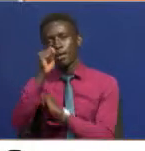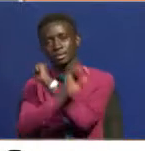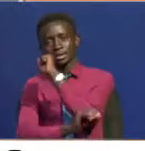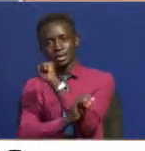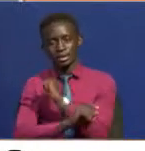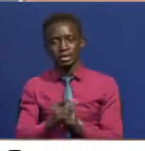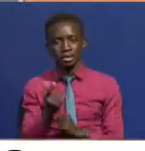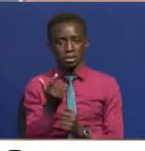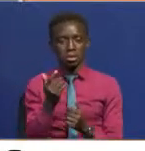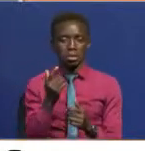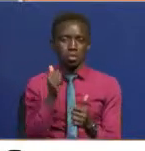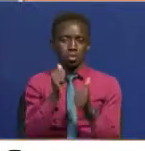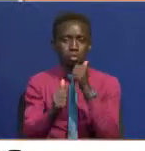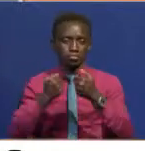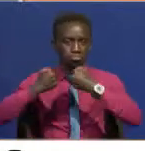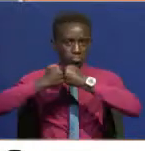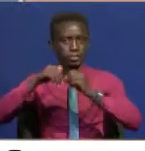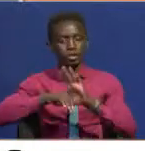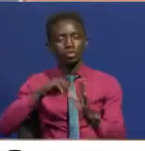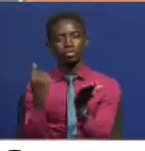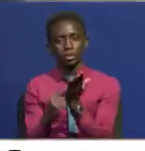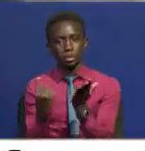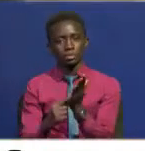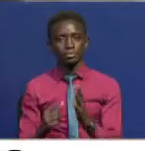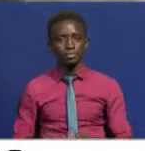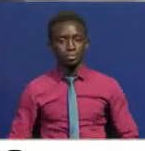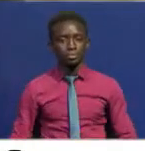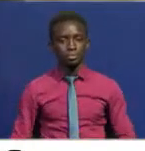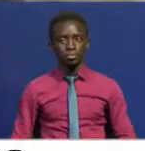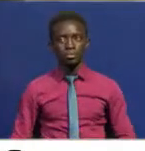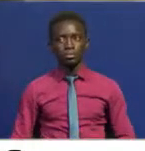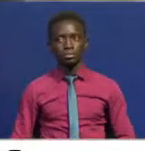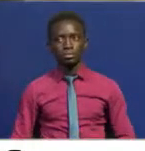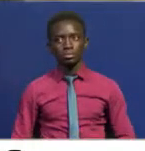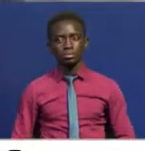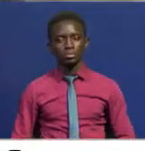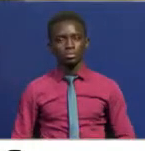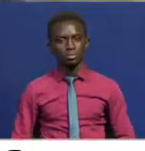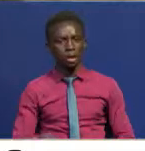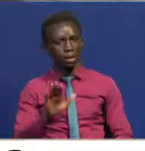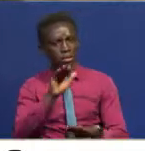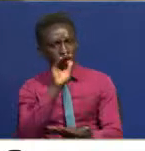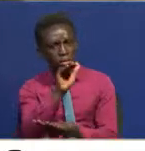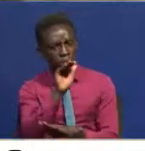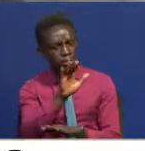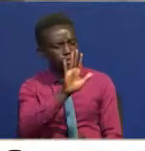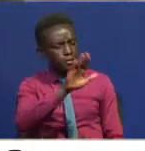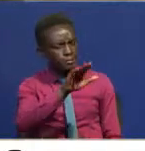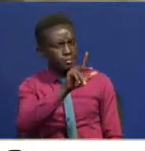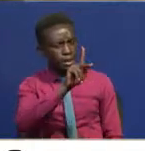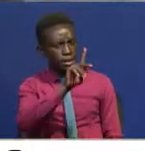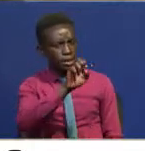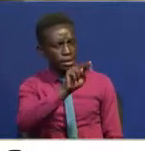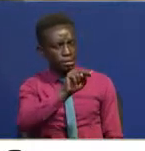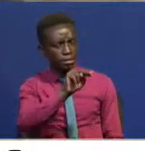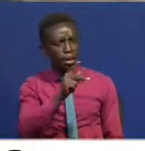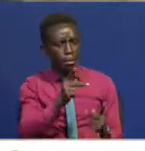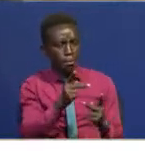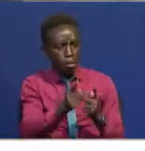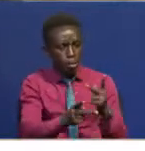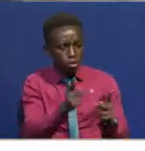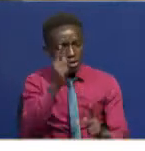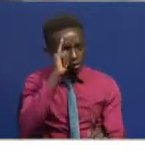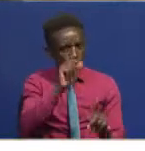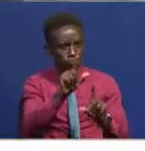we were playing in Uganda. Now coming to this, Ken, so let's now talk about the process of selecting the